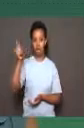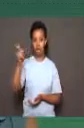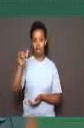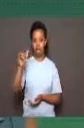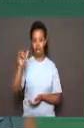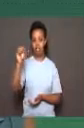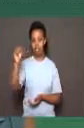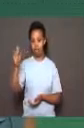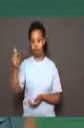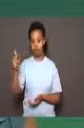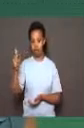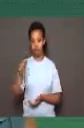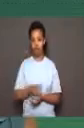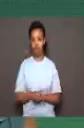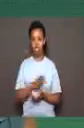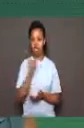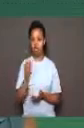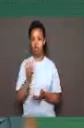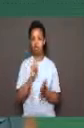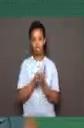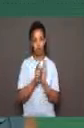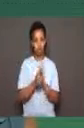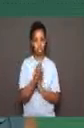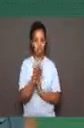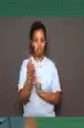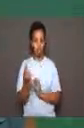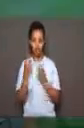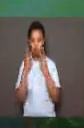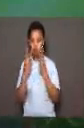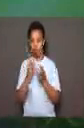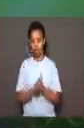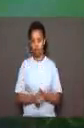polysaccharides, and looked at examples of each.